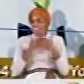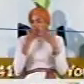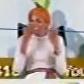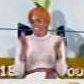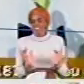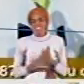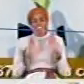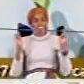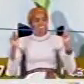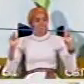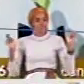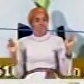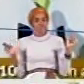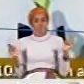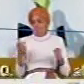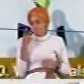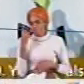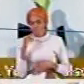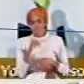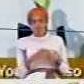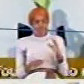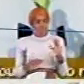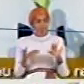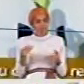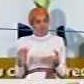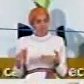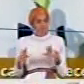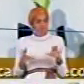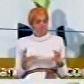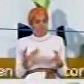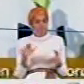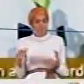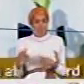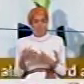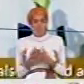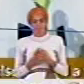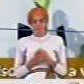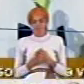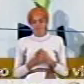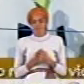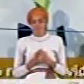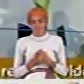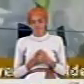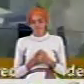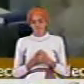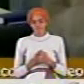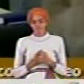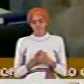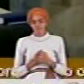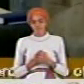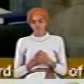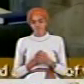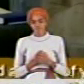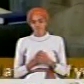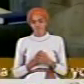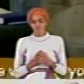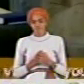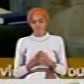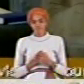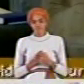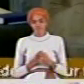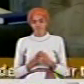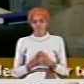See him. Just see him. See him walking majestically. Swollen stomach